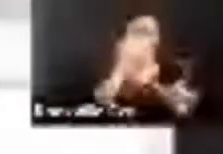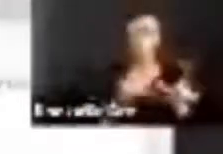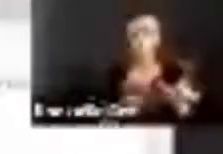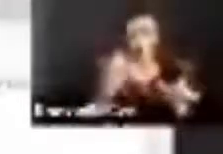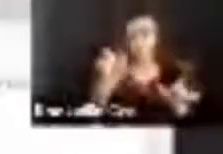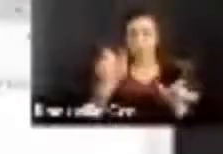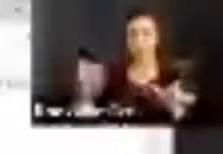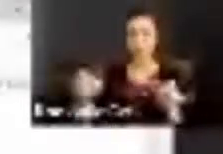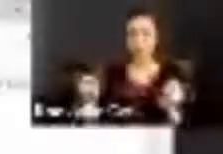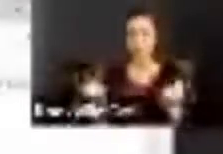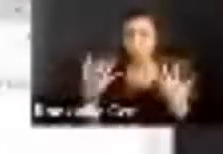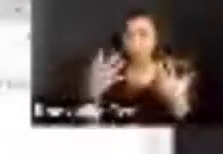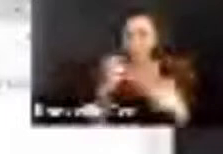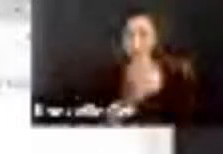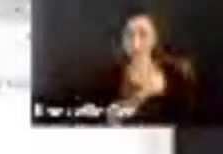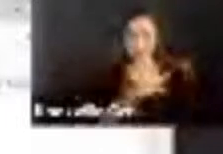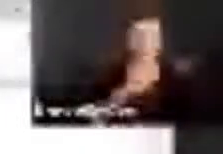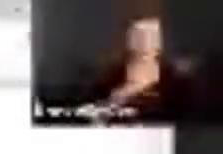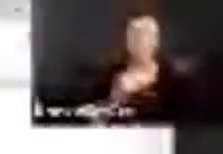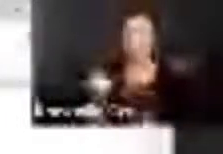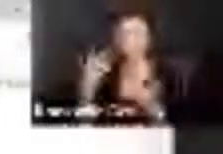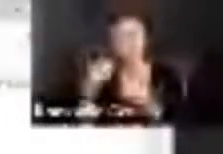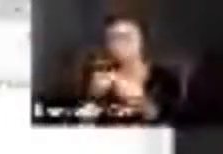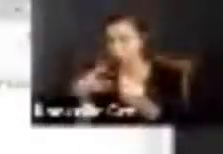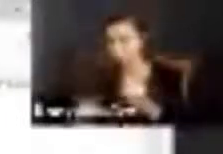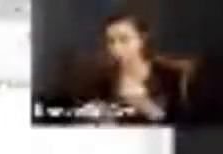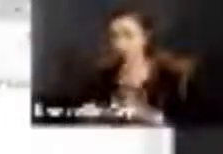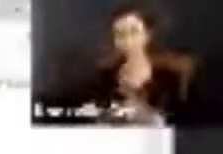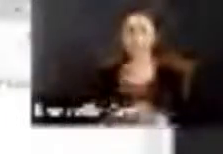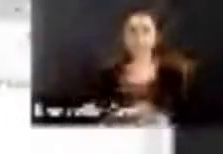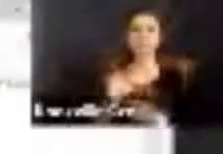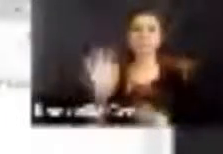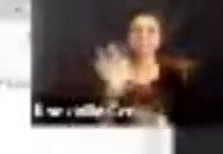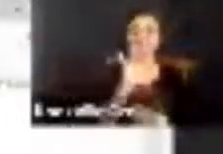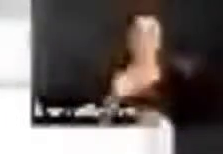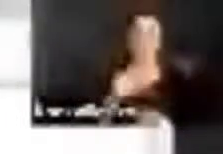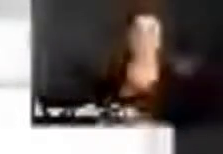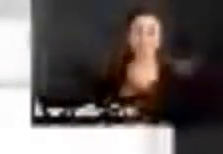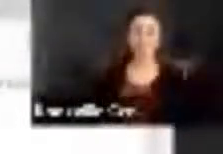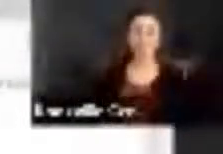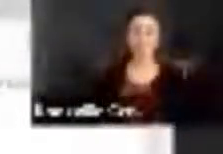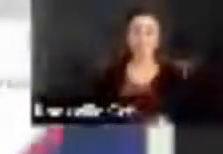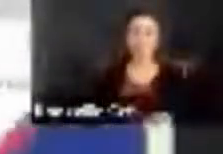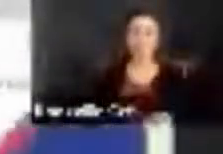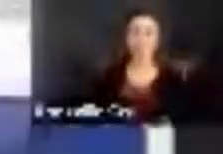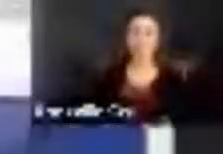active staff and how many active students. Next slide, please.